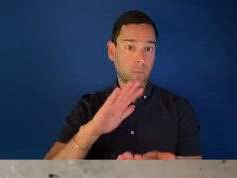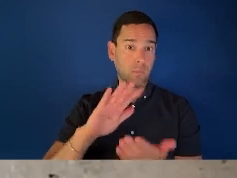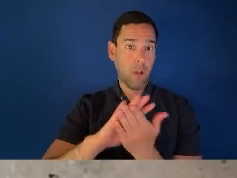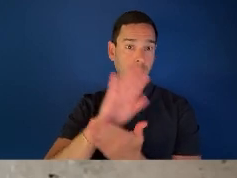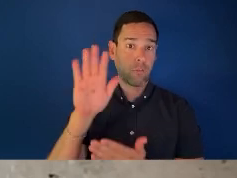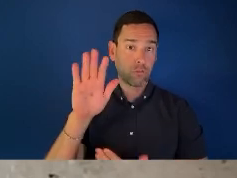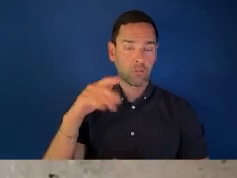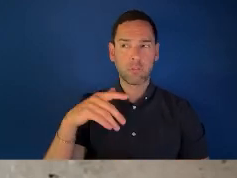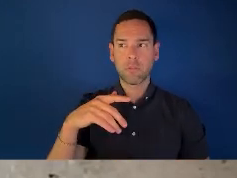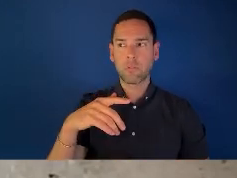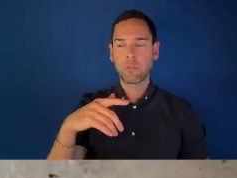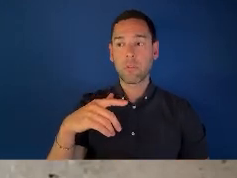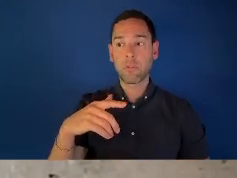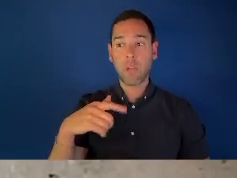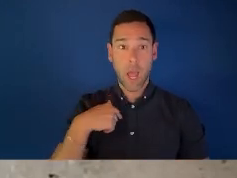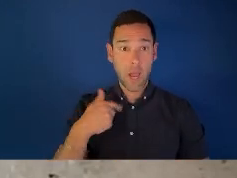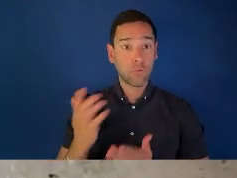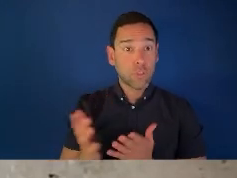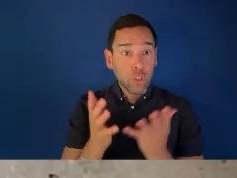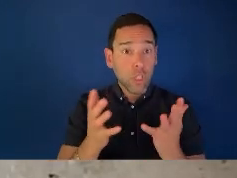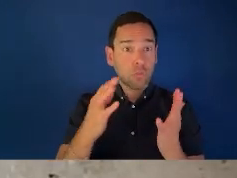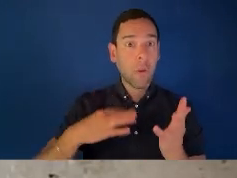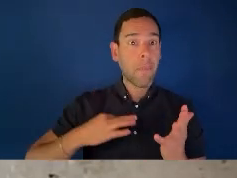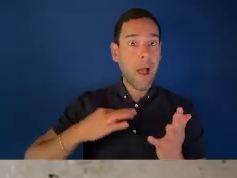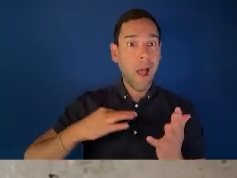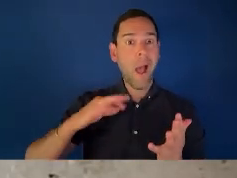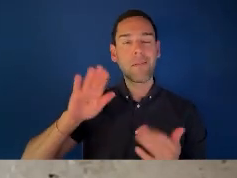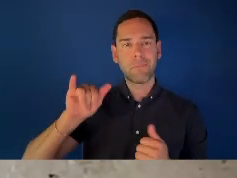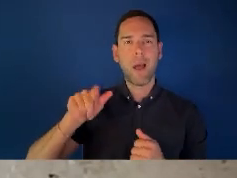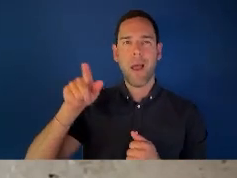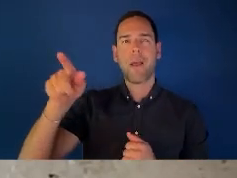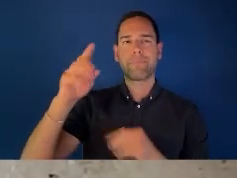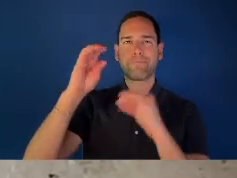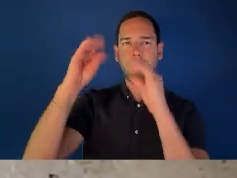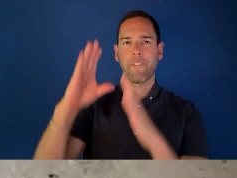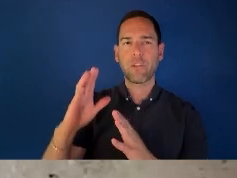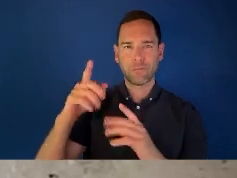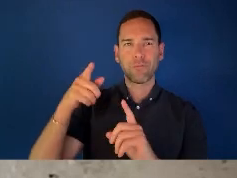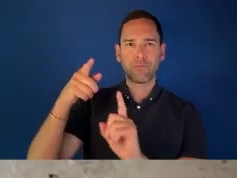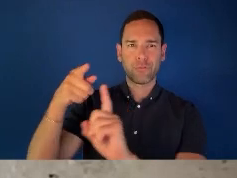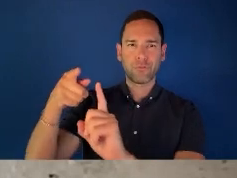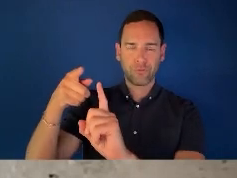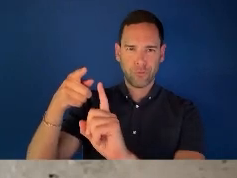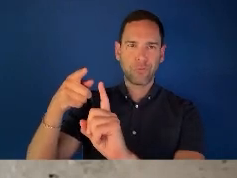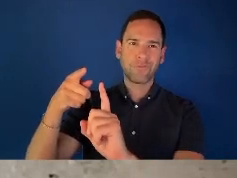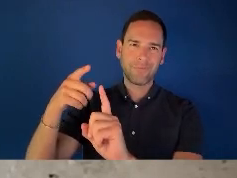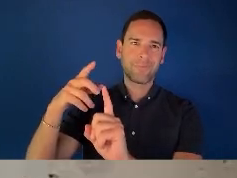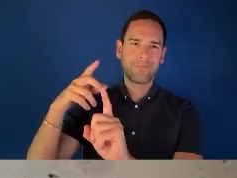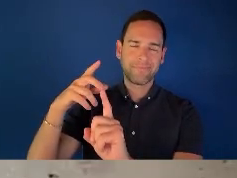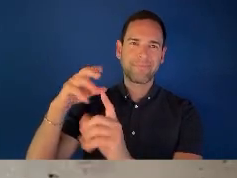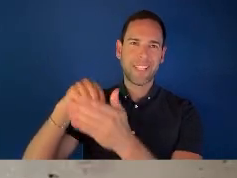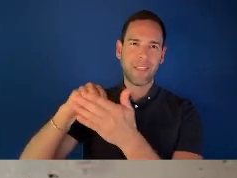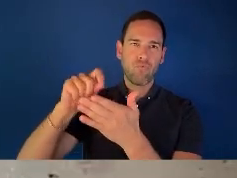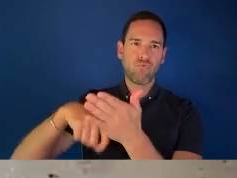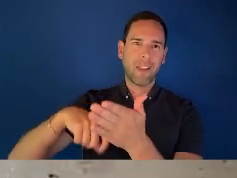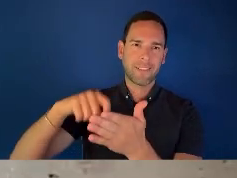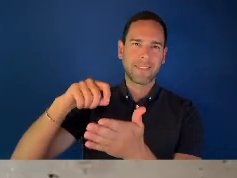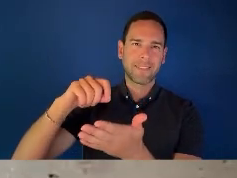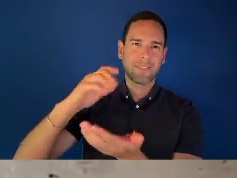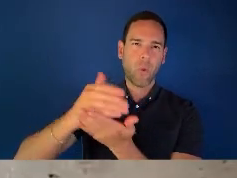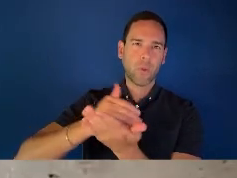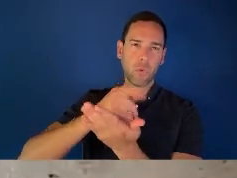And that has been a wild experience from, like, beginning to end. I kind of wrote the proposal not